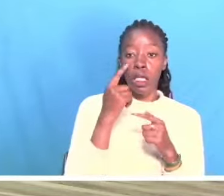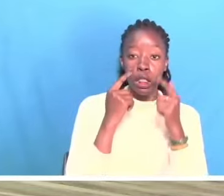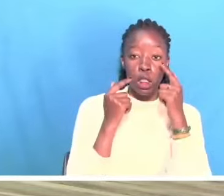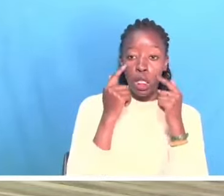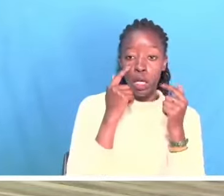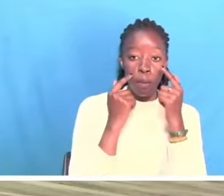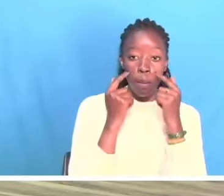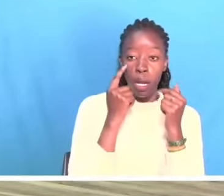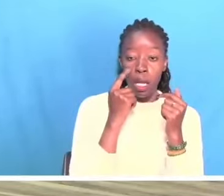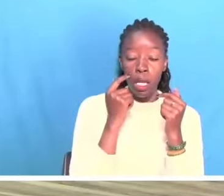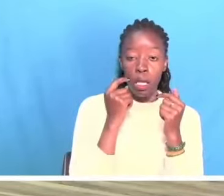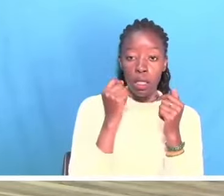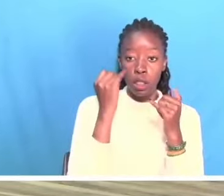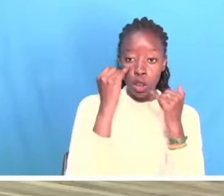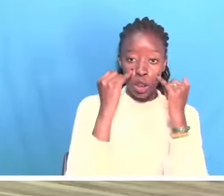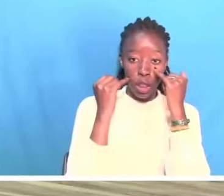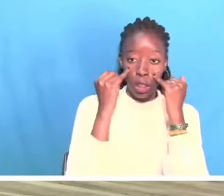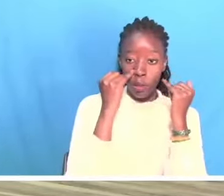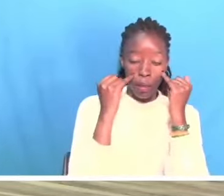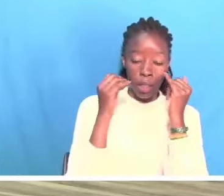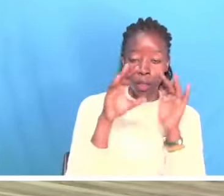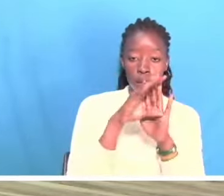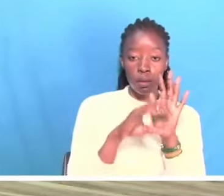covenantal purposes as Israel did. However,